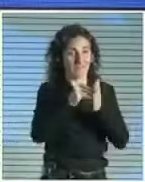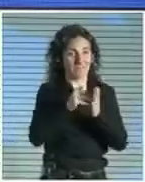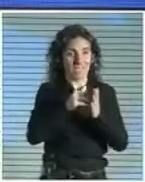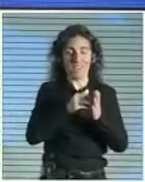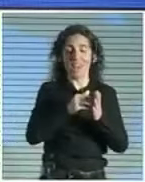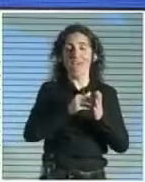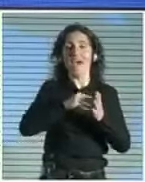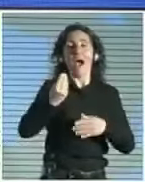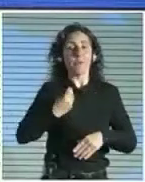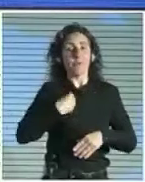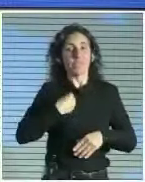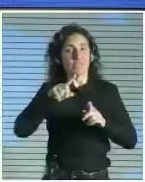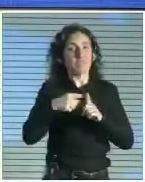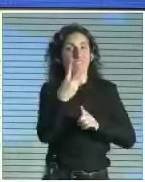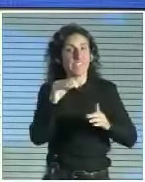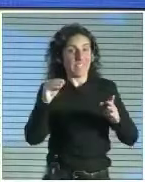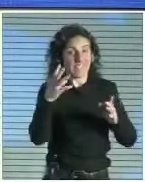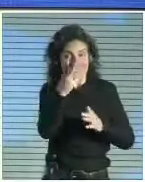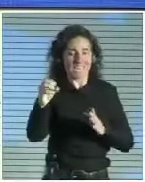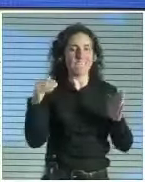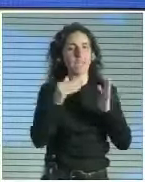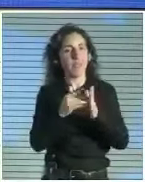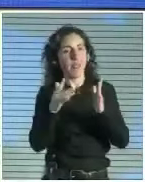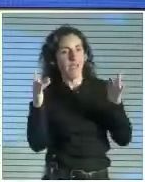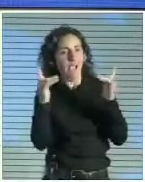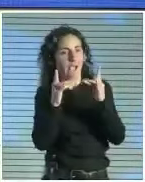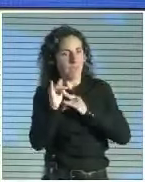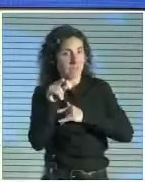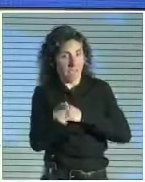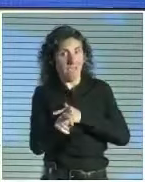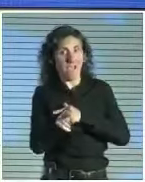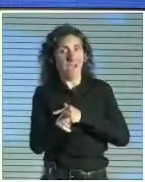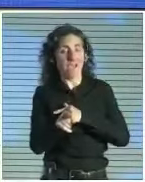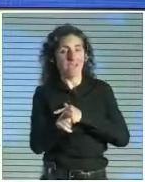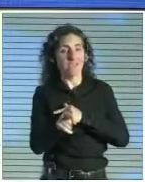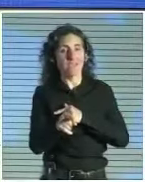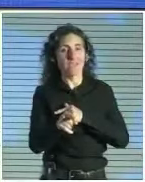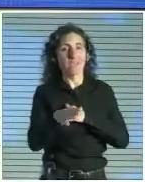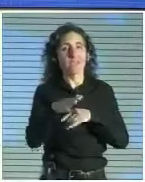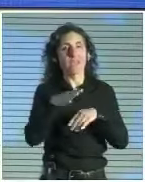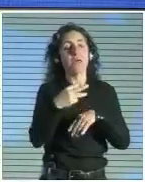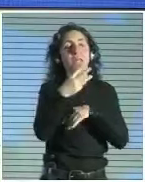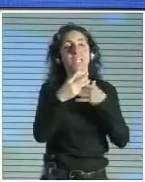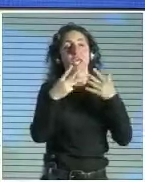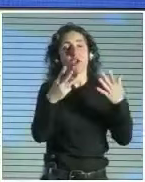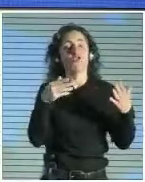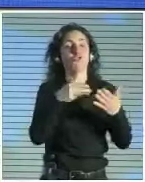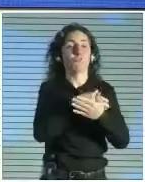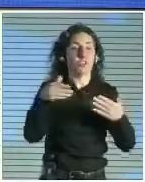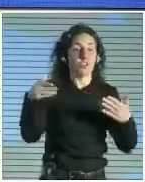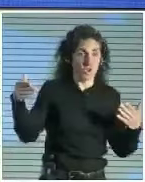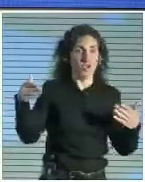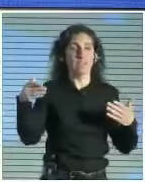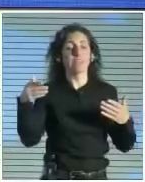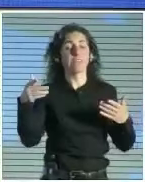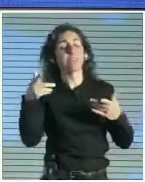3.8 million overnight stays, and nearly 80% of all of the economic scale is independent from the tourism. So if there's no